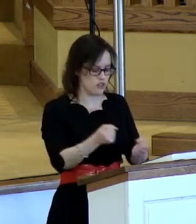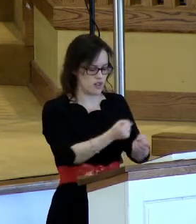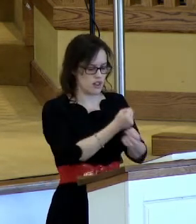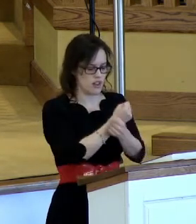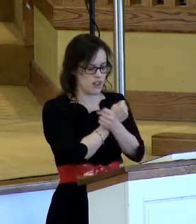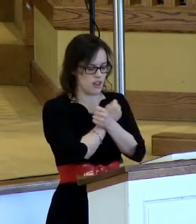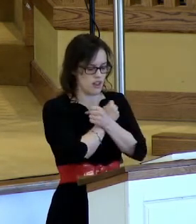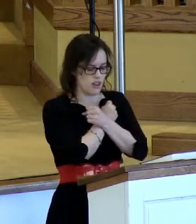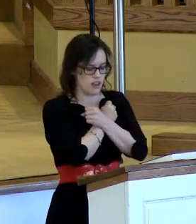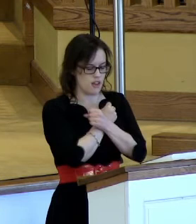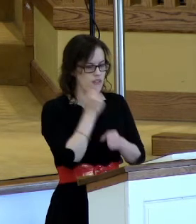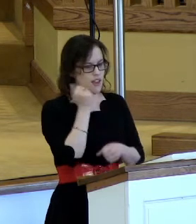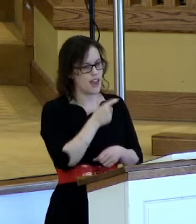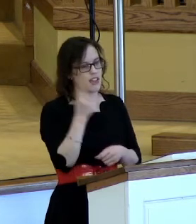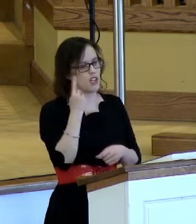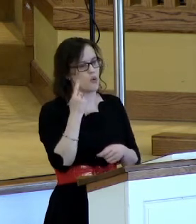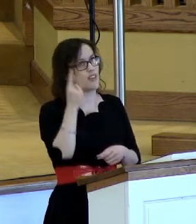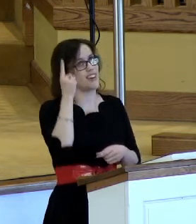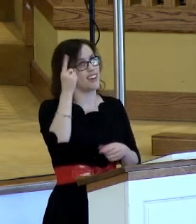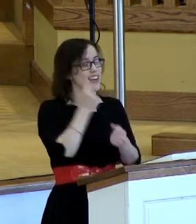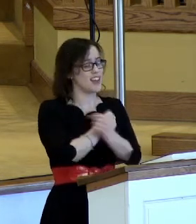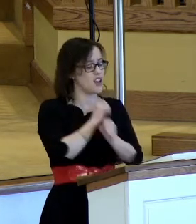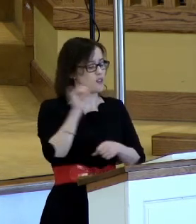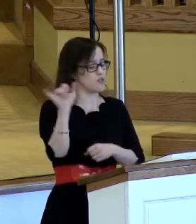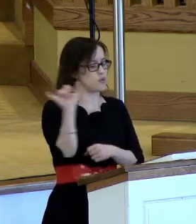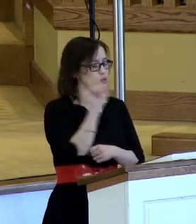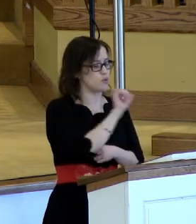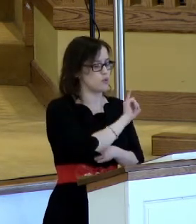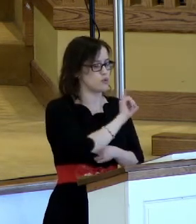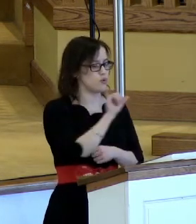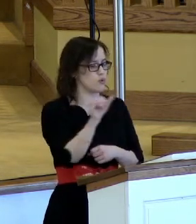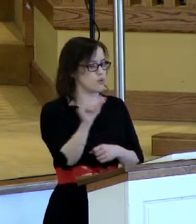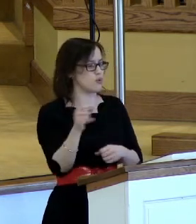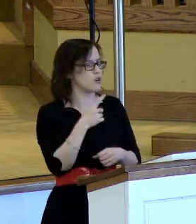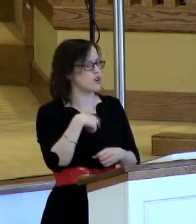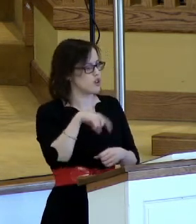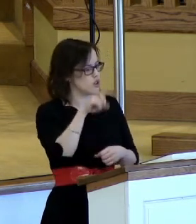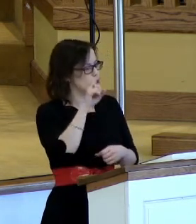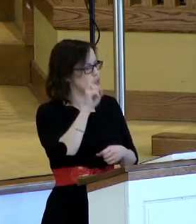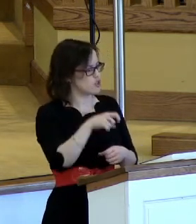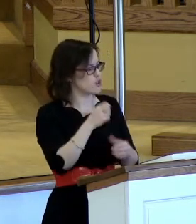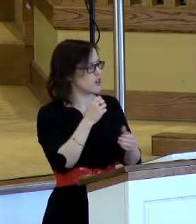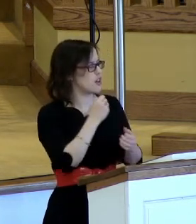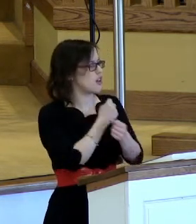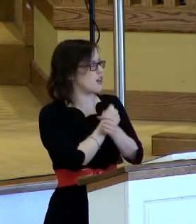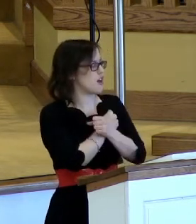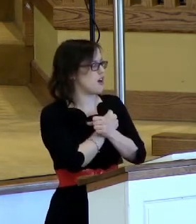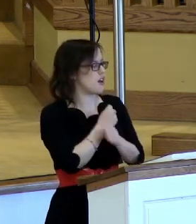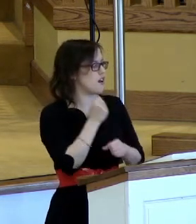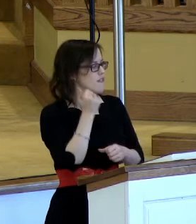love anyone that he loves. Let us love, let us